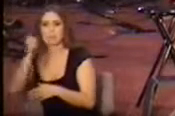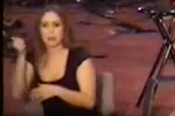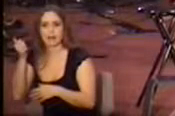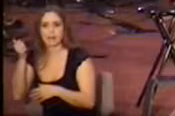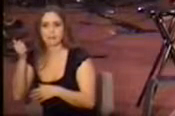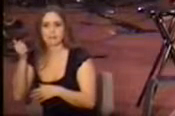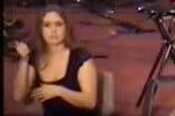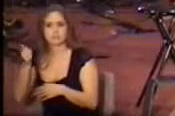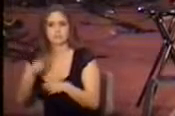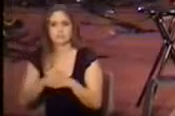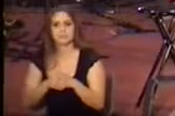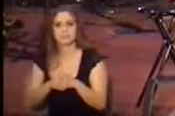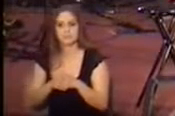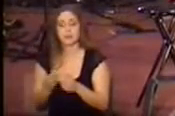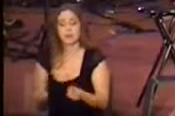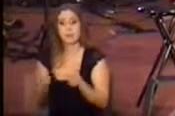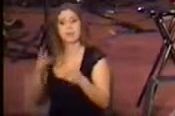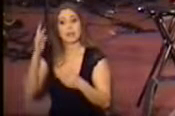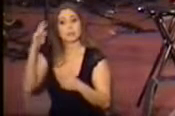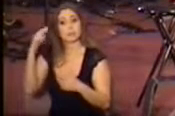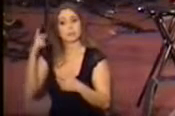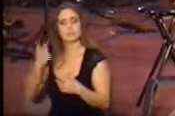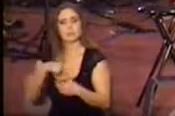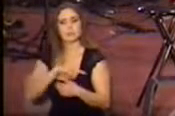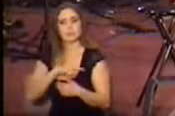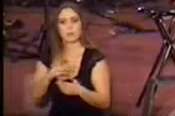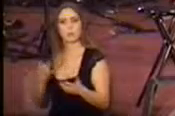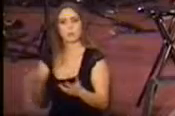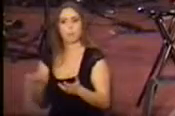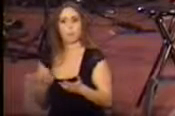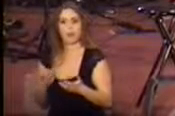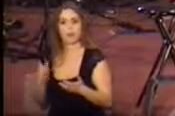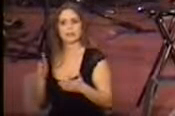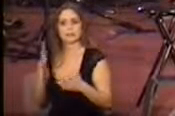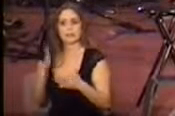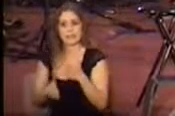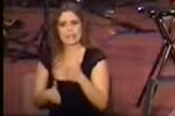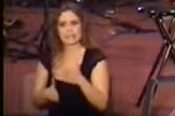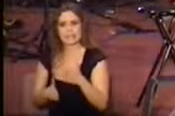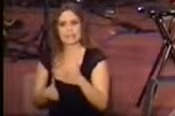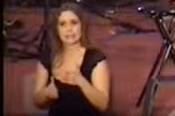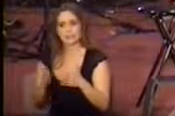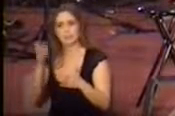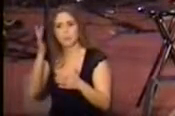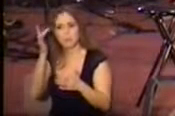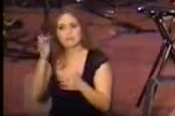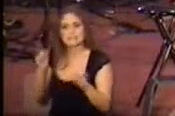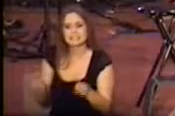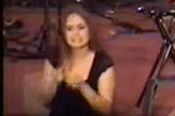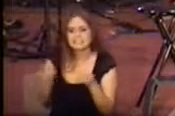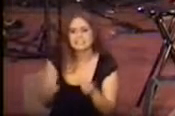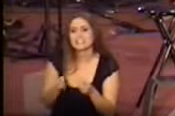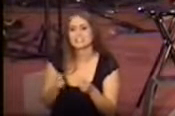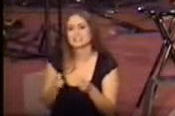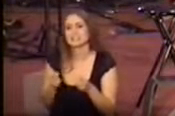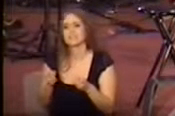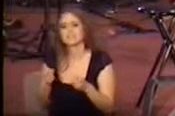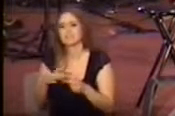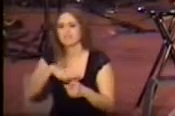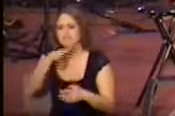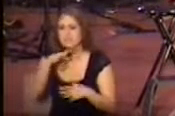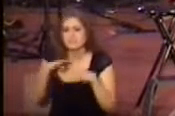there's many reasons why we want this to end. Because of sin, frustration, scars, hurt,